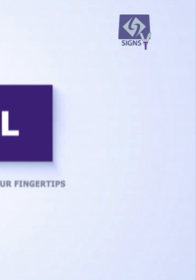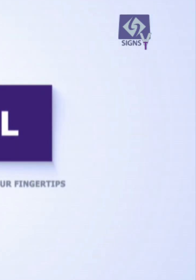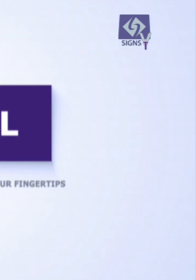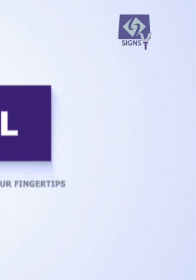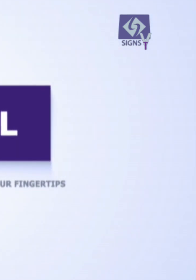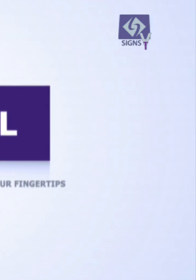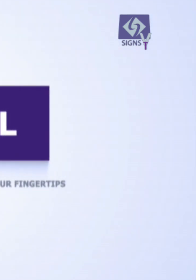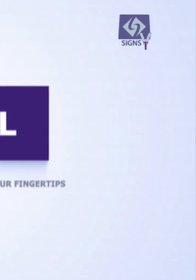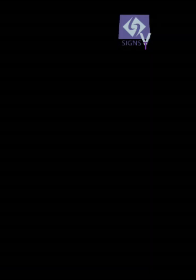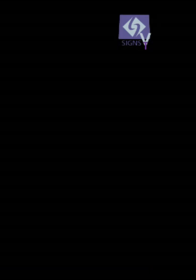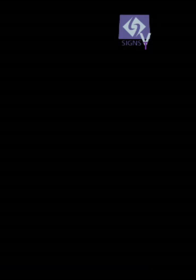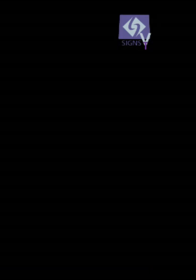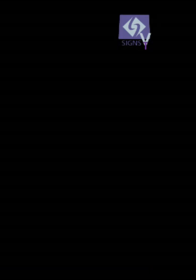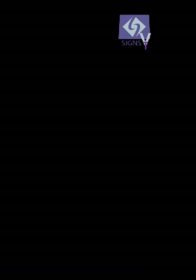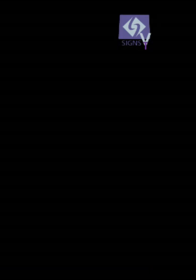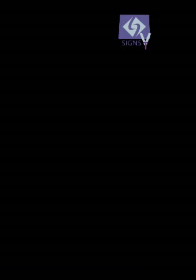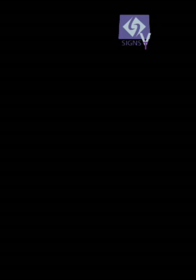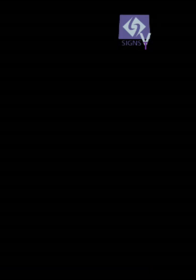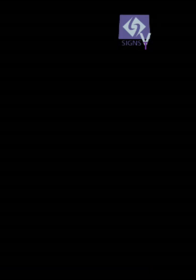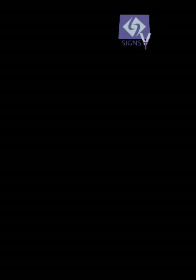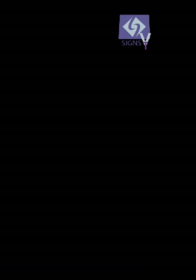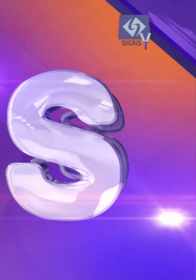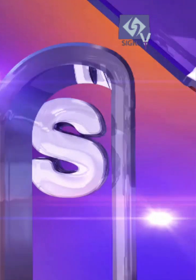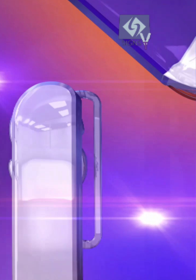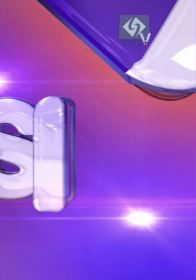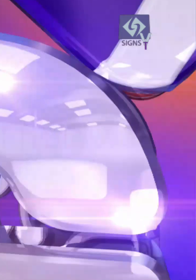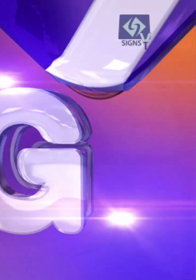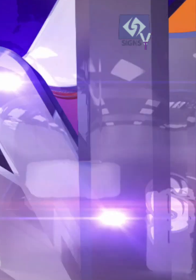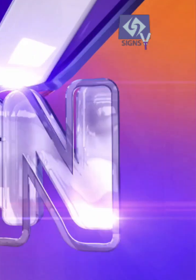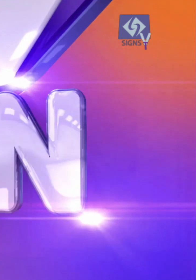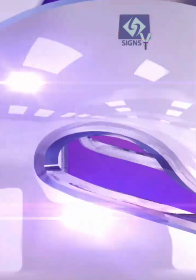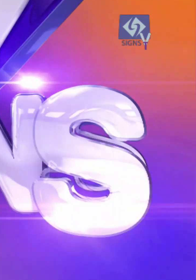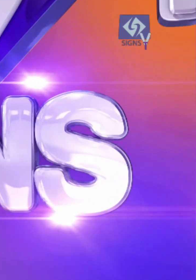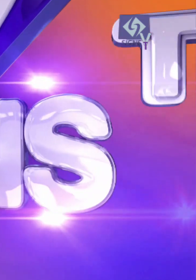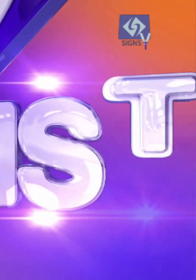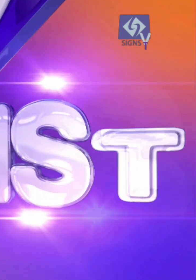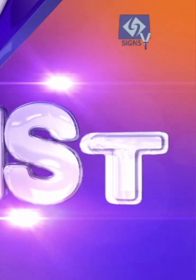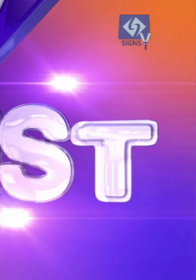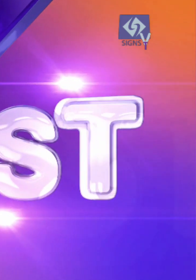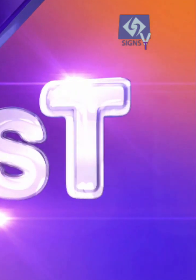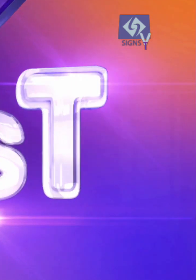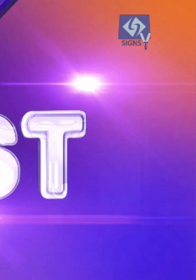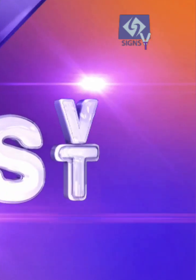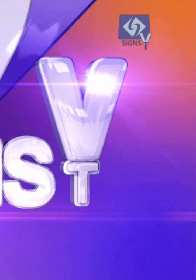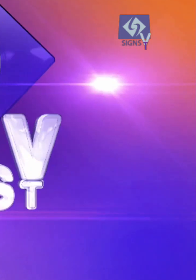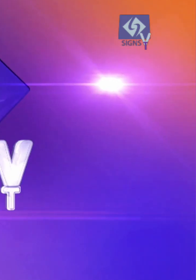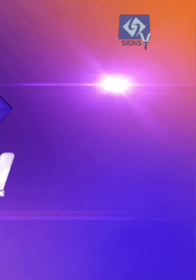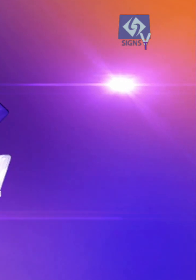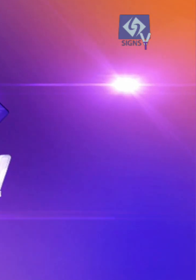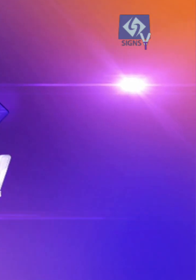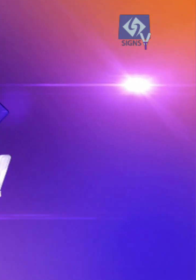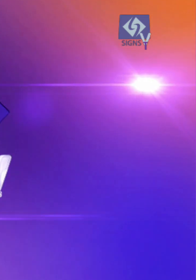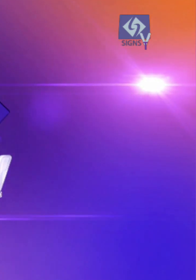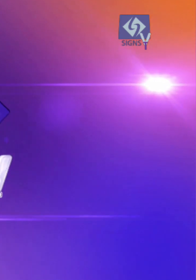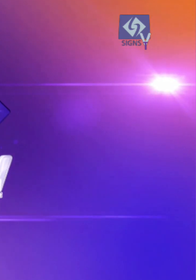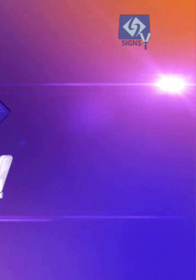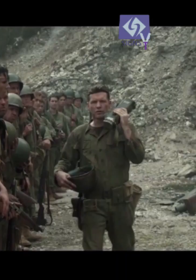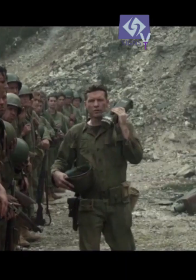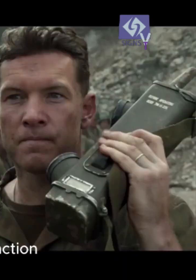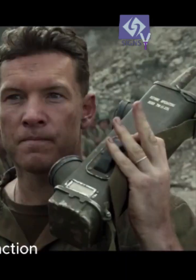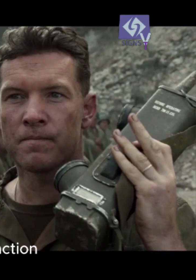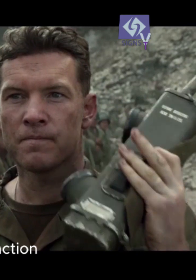doctor how she was feeling, the experiences she was having. So the doctor was able to serve this deaf person